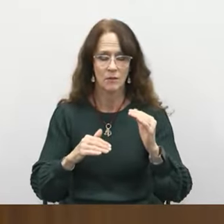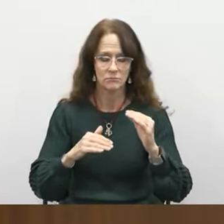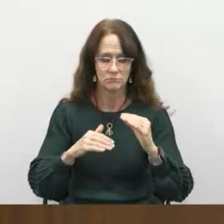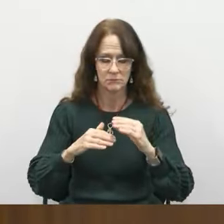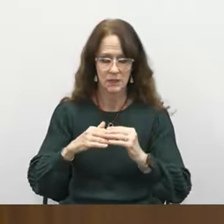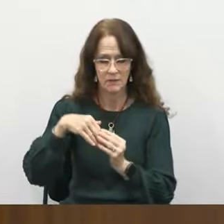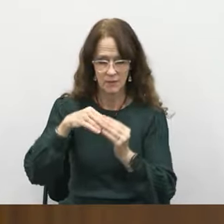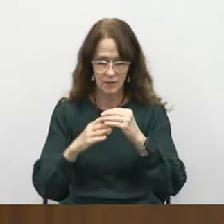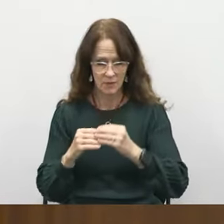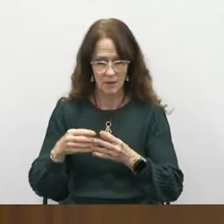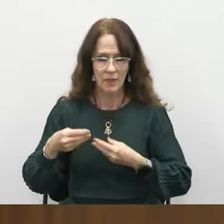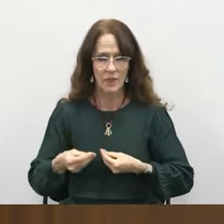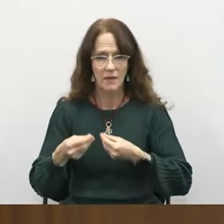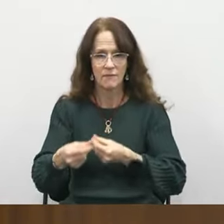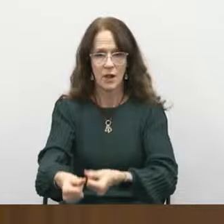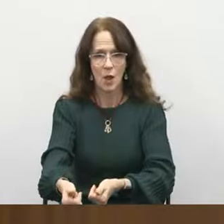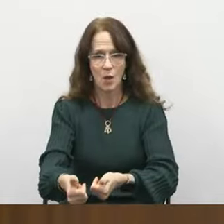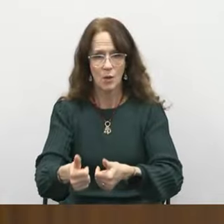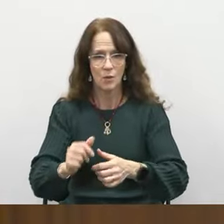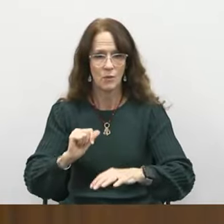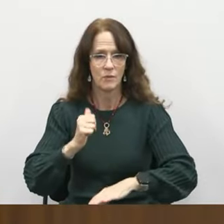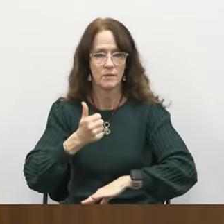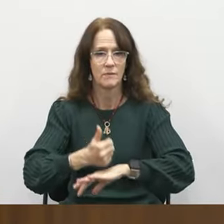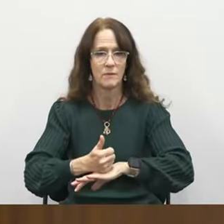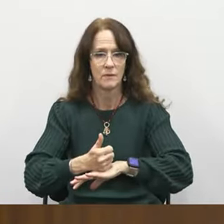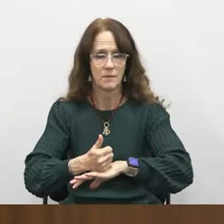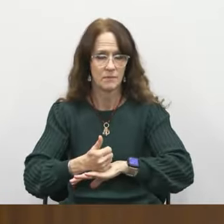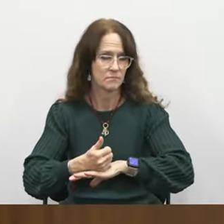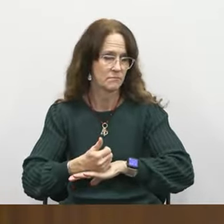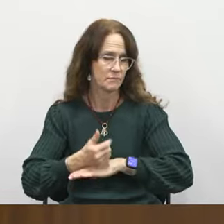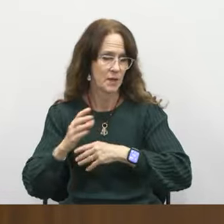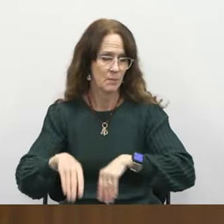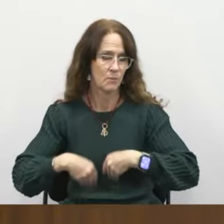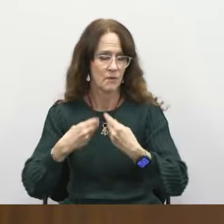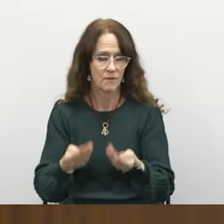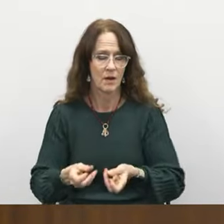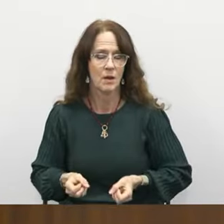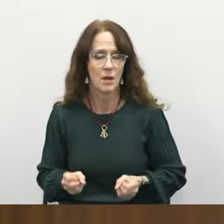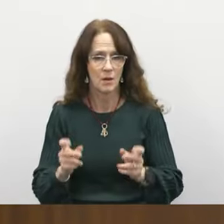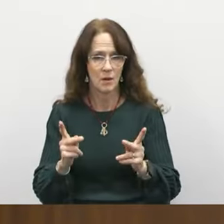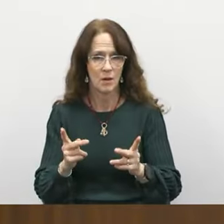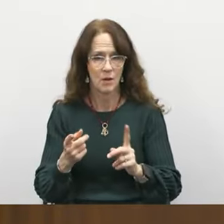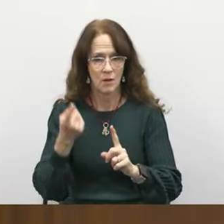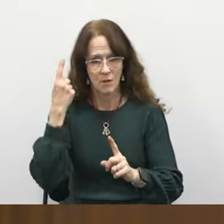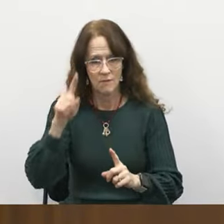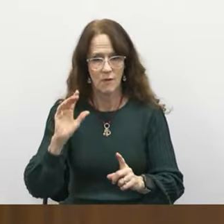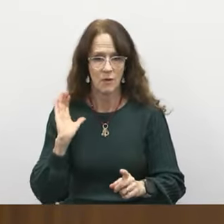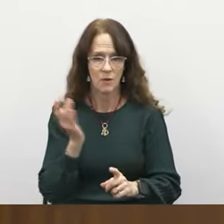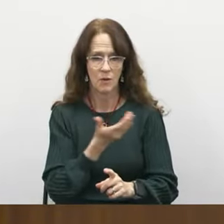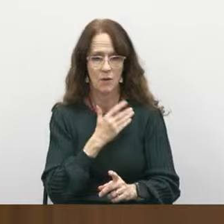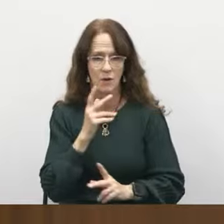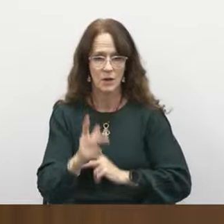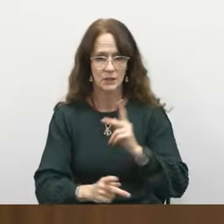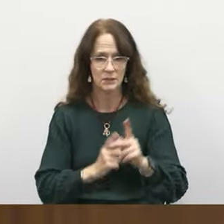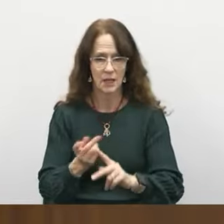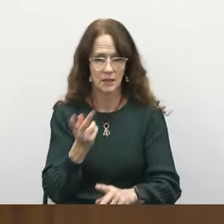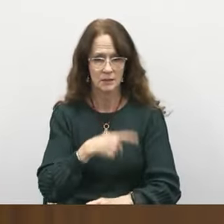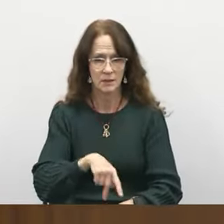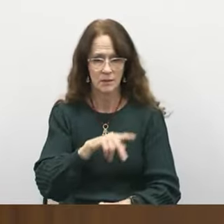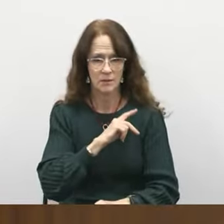in the flow and the format, and that would provide an opportunity for our styles and